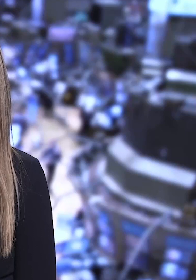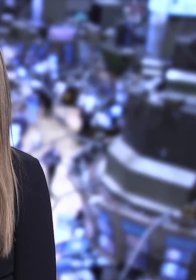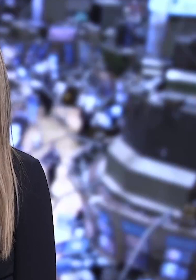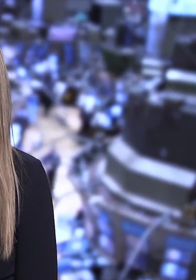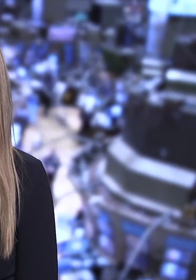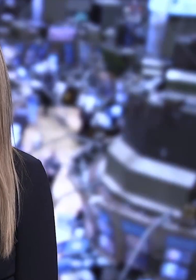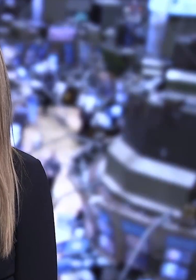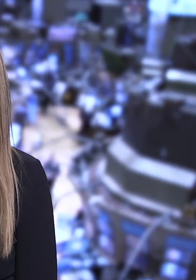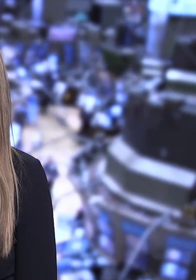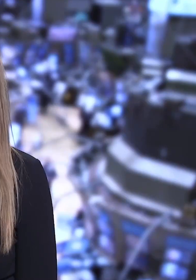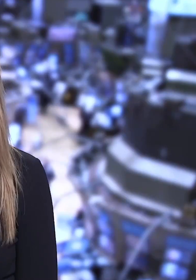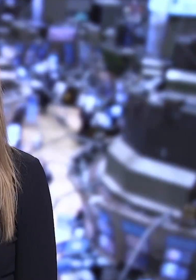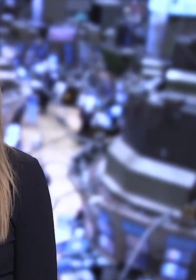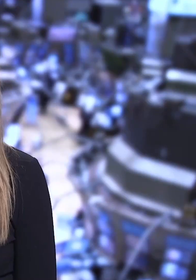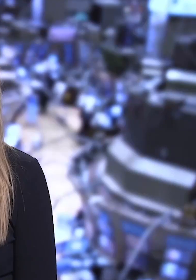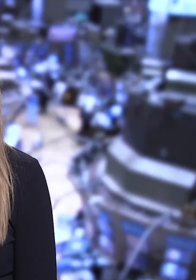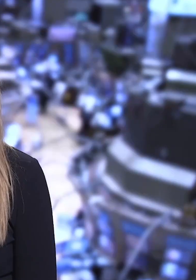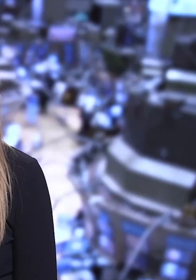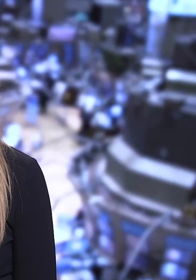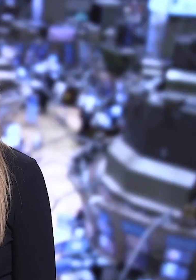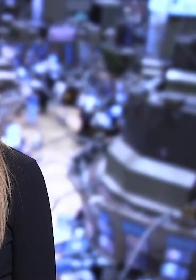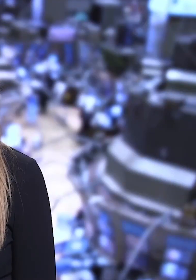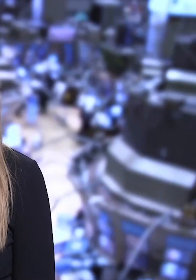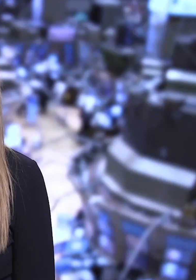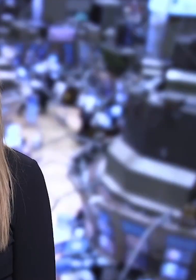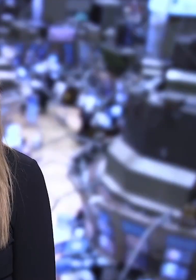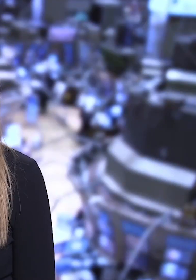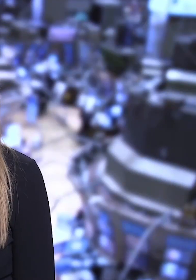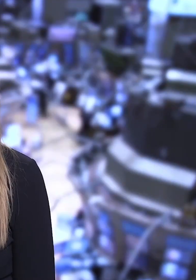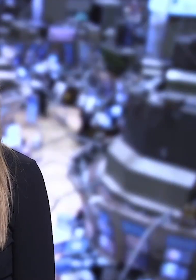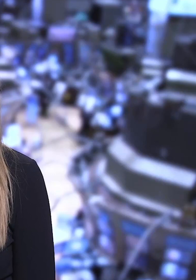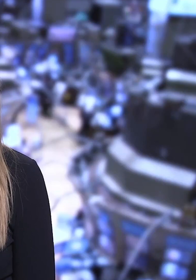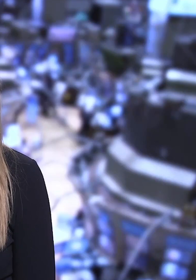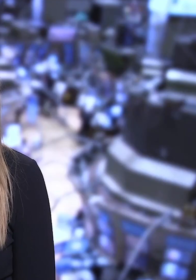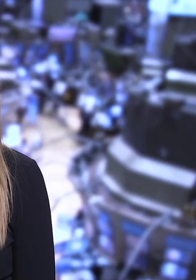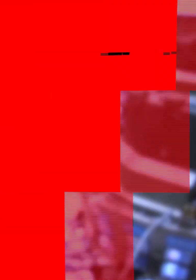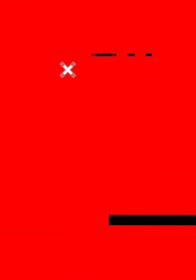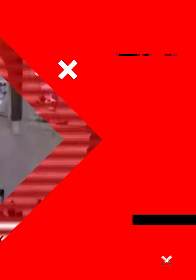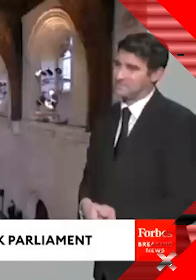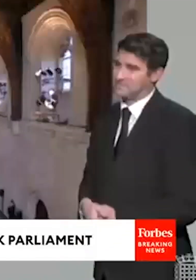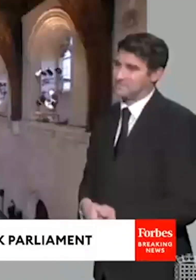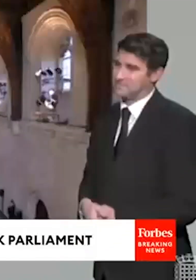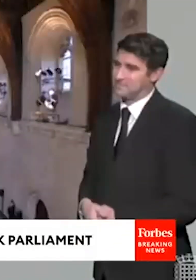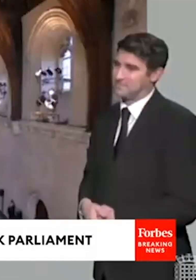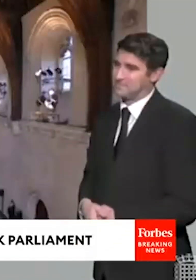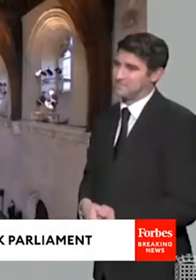Westminster Abbey on September 19th and is expected to be attended by hundreds of foreign officials and royals.